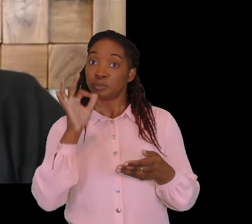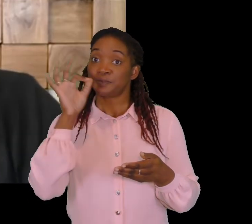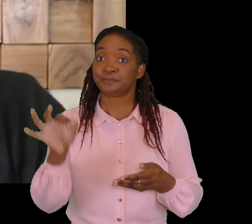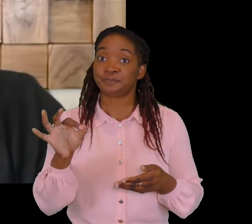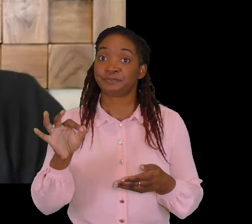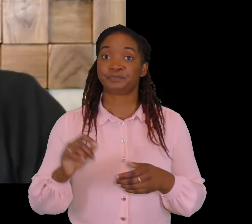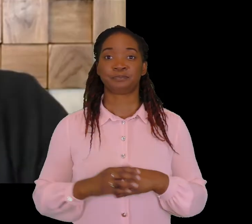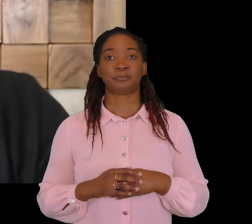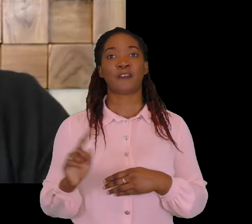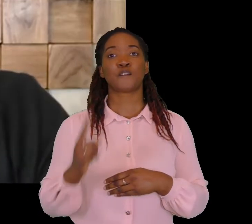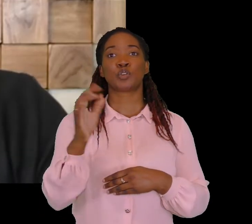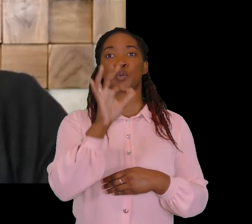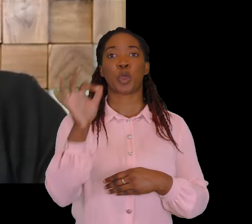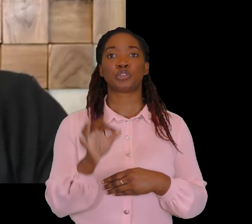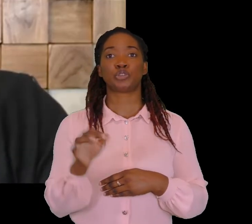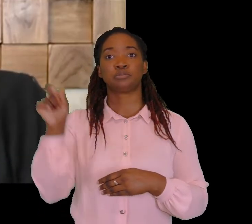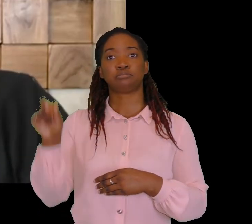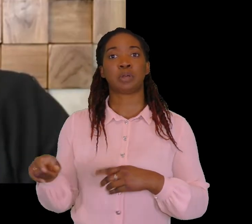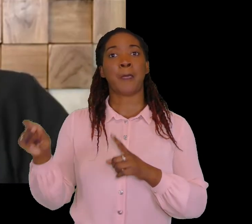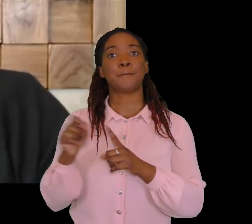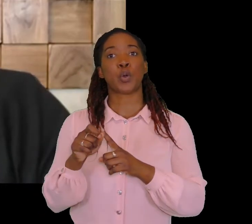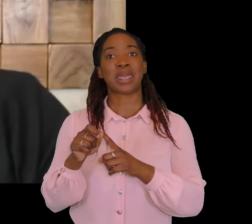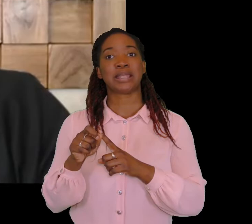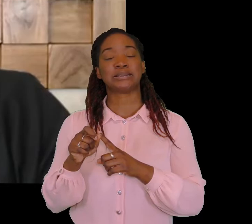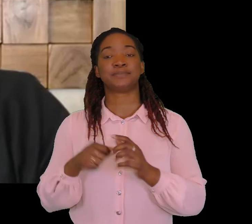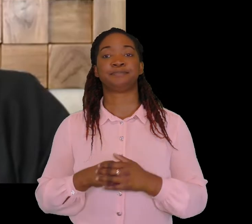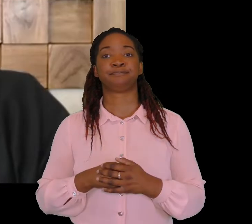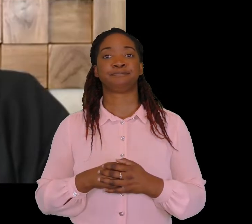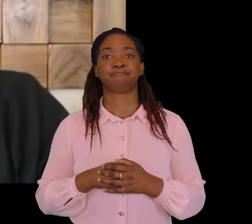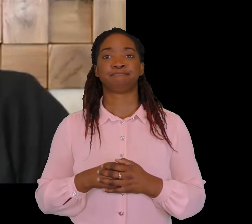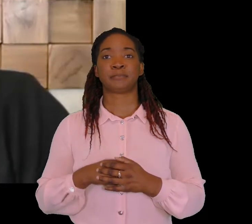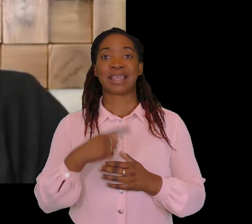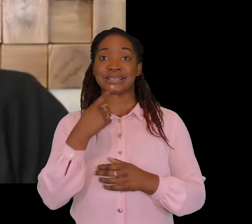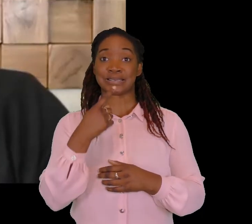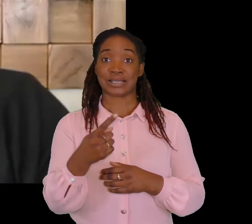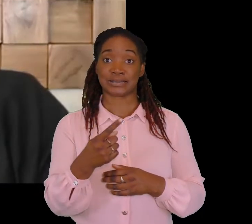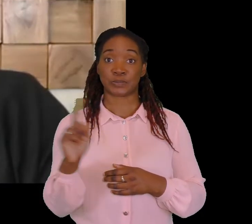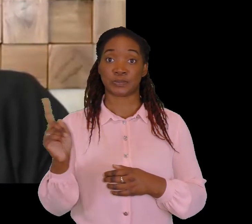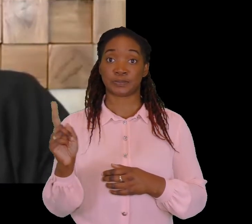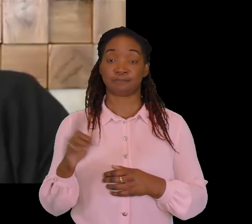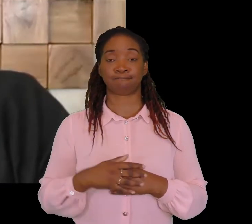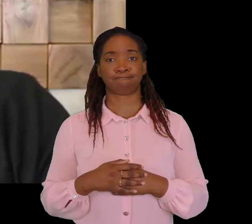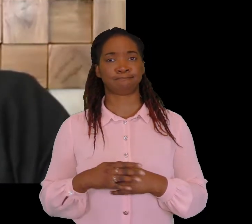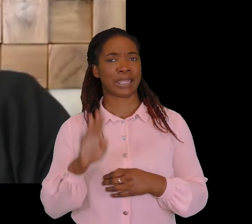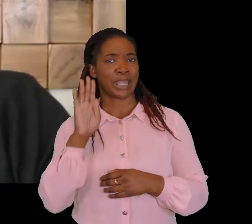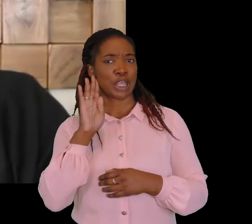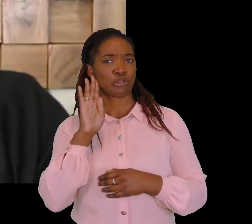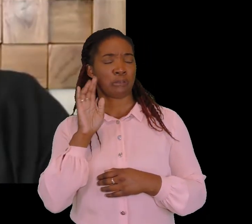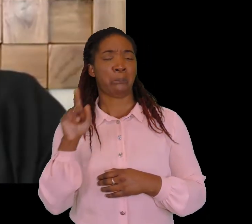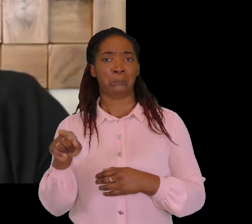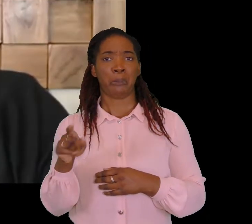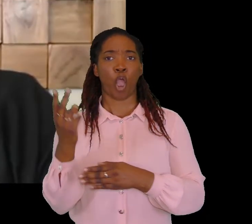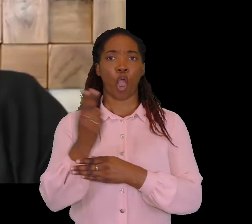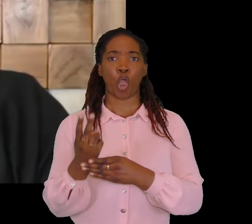the first question is from Pauline D'Souza. And she says, hearing how artists are speaking about